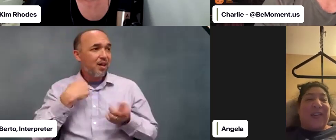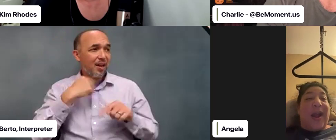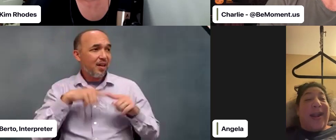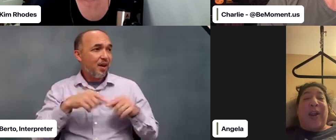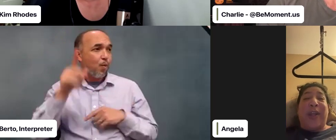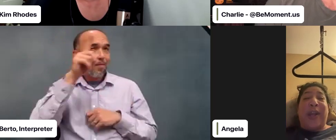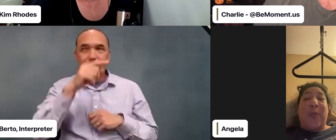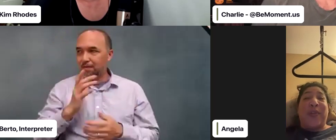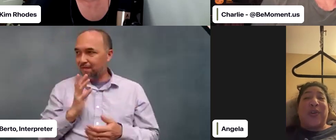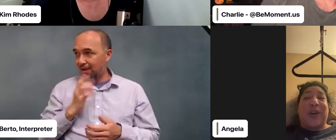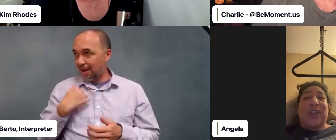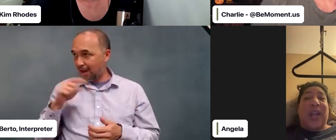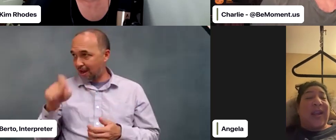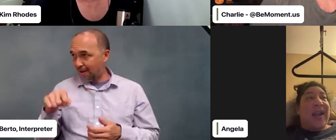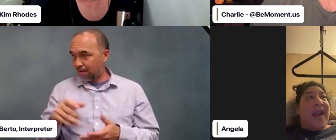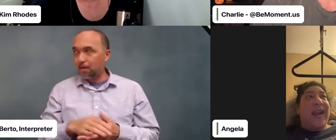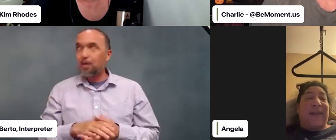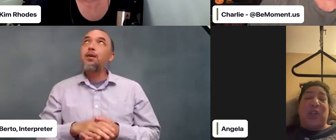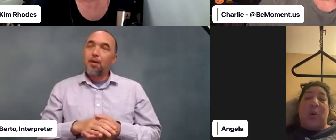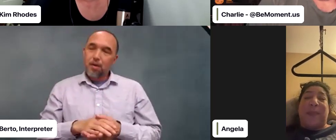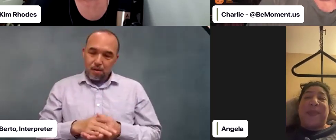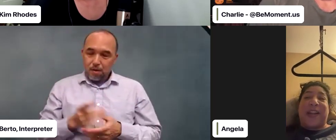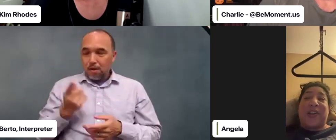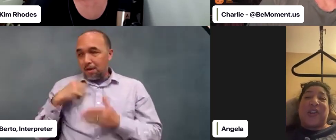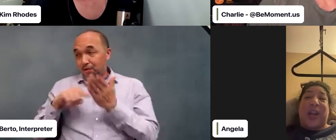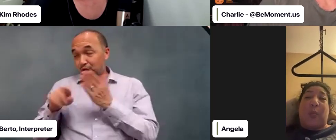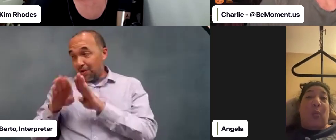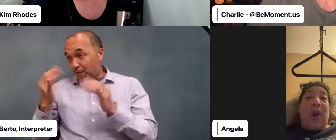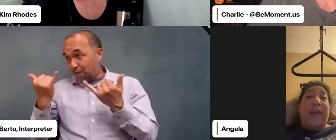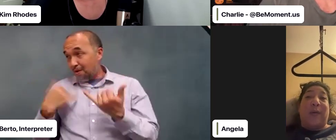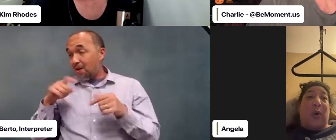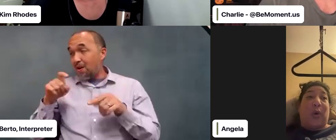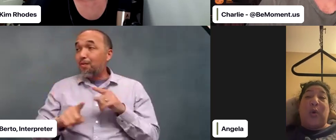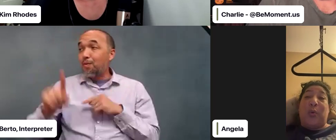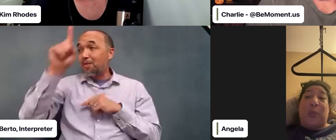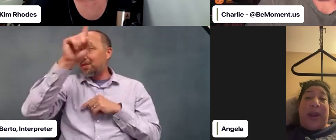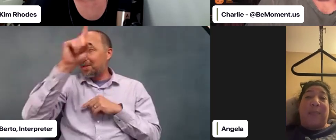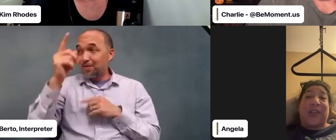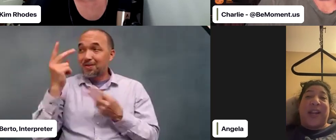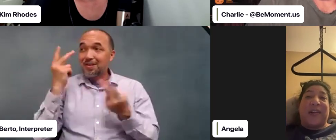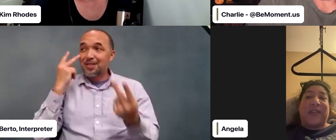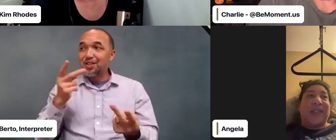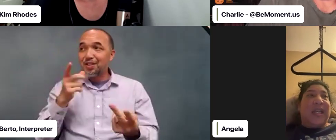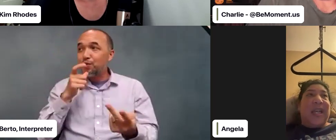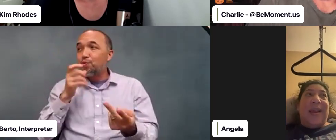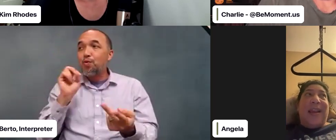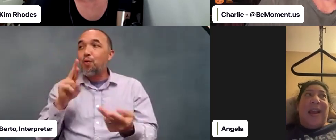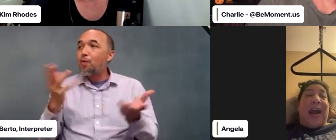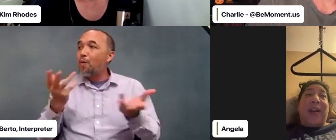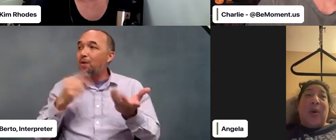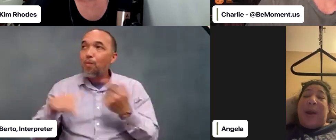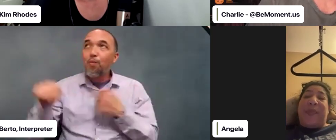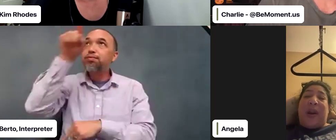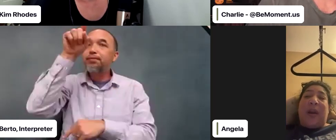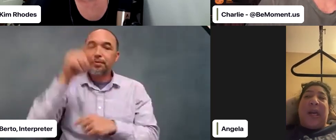there." So not only open the door to check, I have to go upstairs and check what or who went up our stairs.